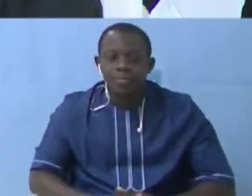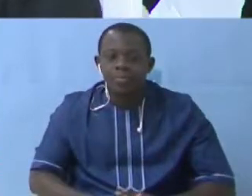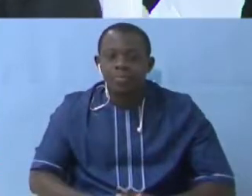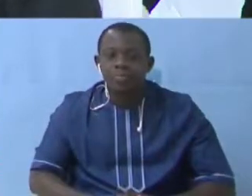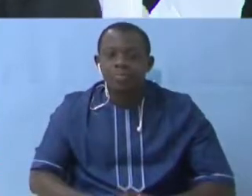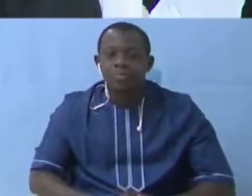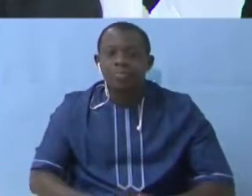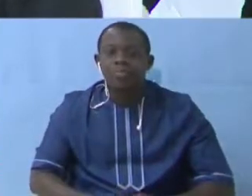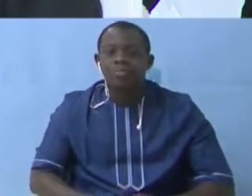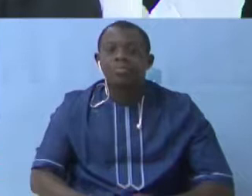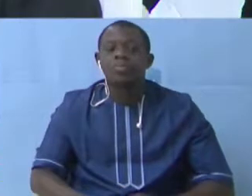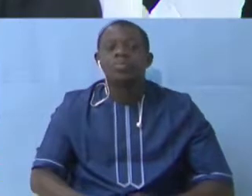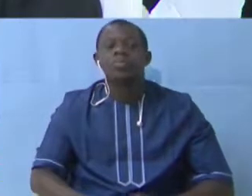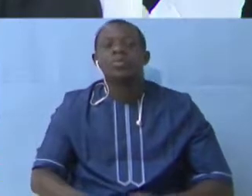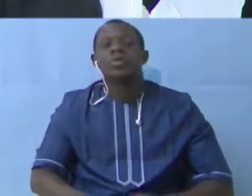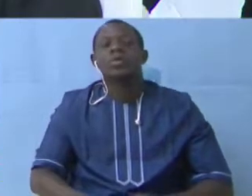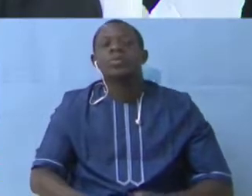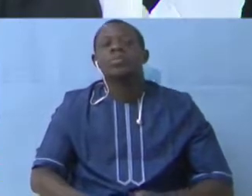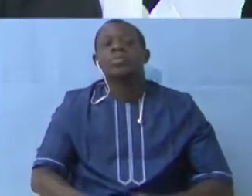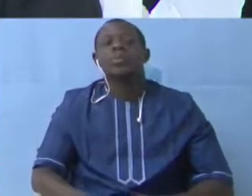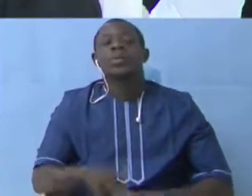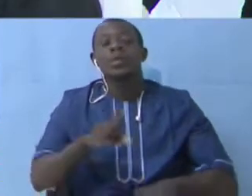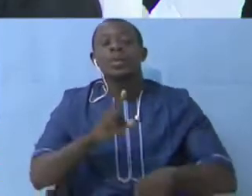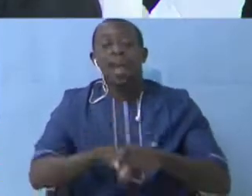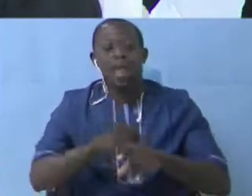brutal dictatorship that